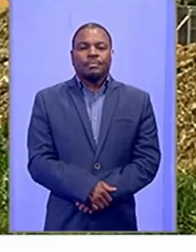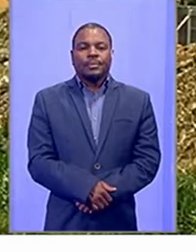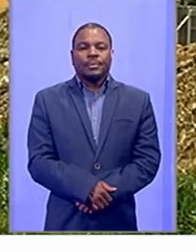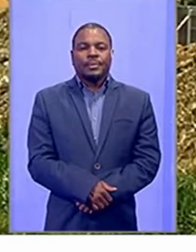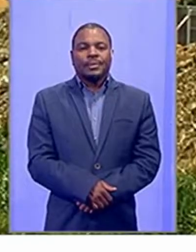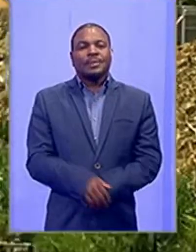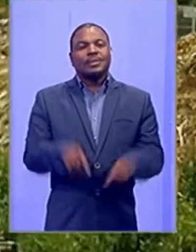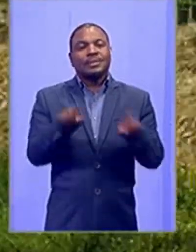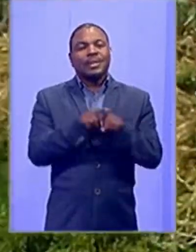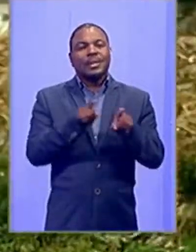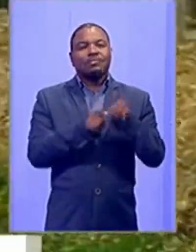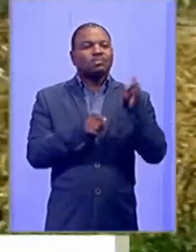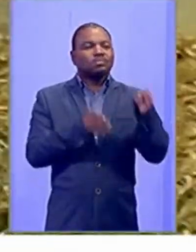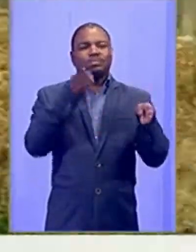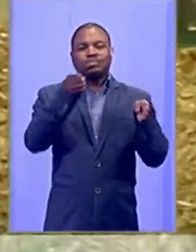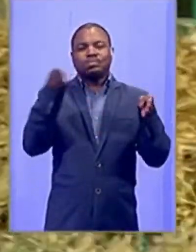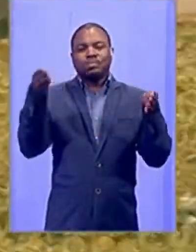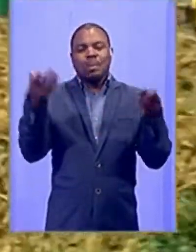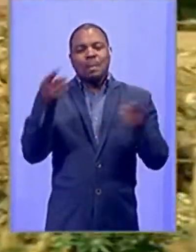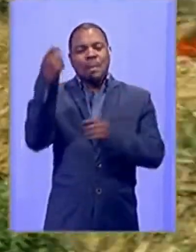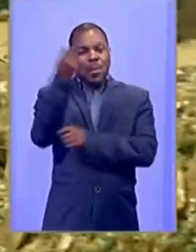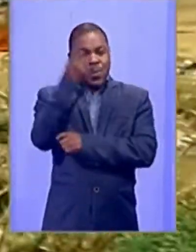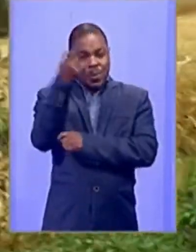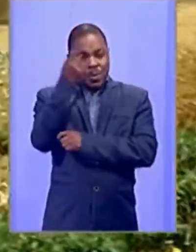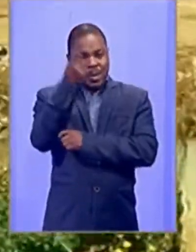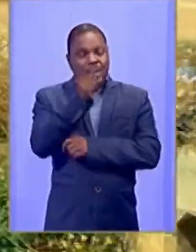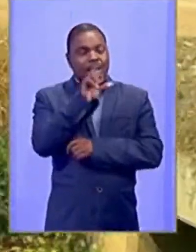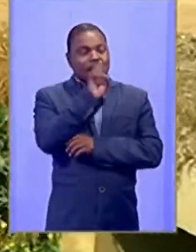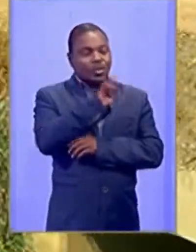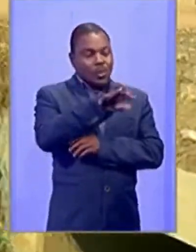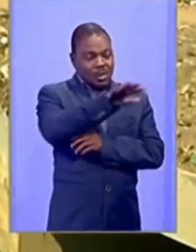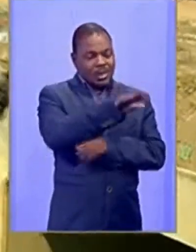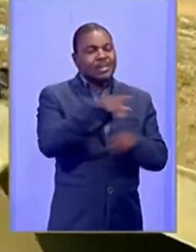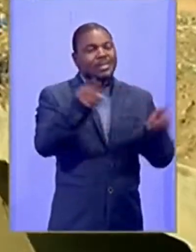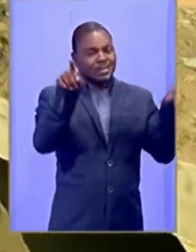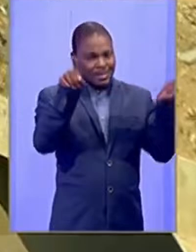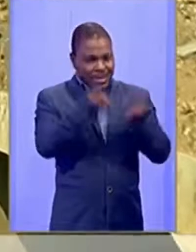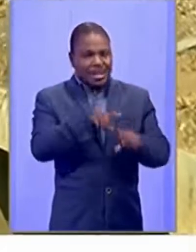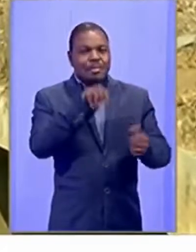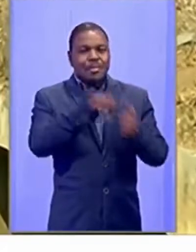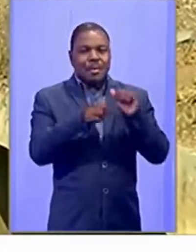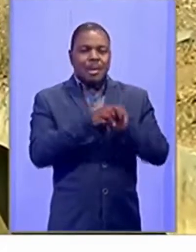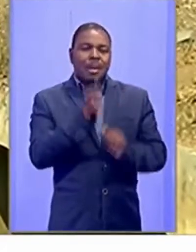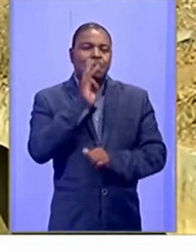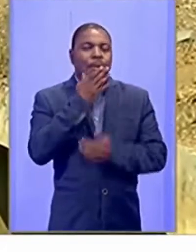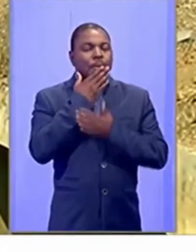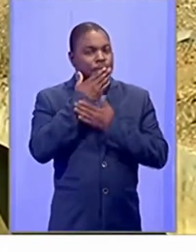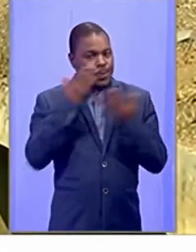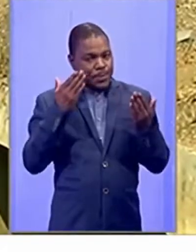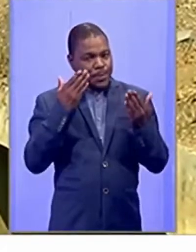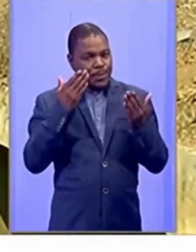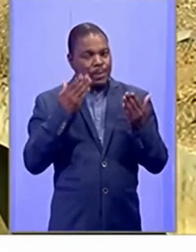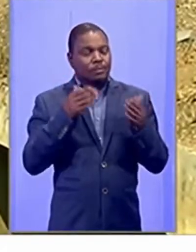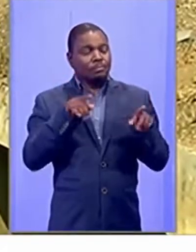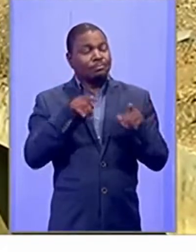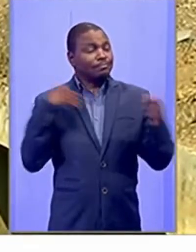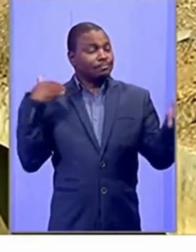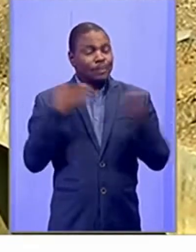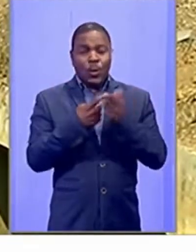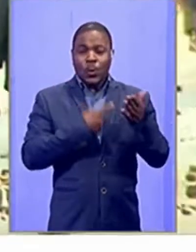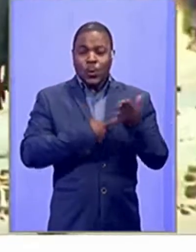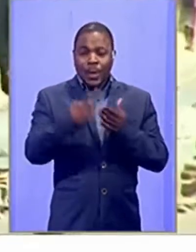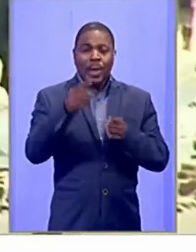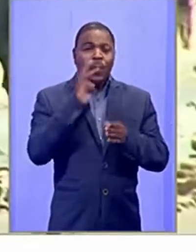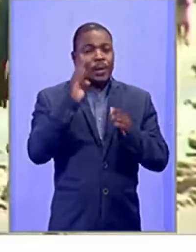Go no swana le dikarolo tše dingwe tša Polokwane, badudi ba bangwe ba Seshego le bona ba itemogela tlhokego ya meetse mo ga bjale setšego e le